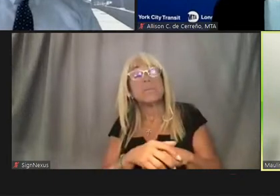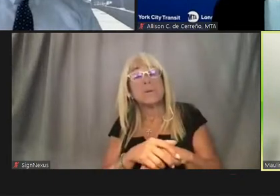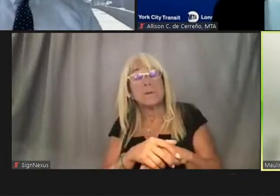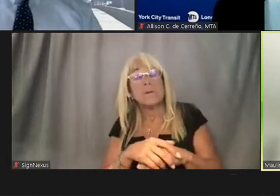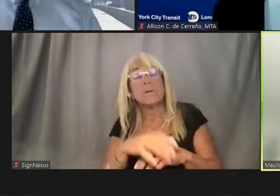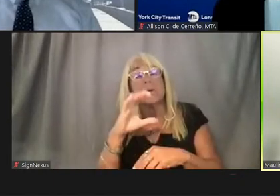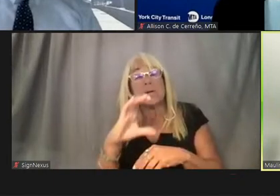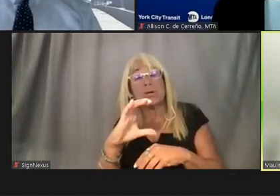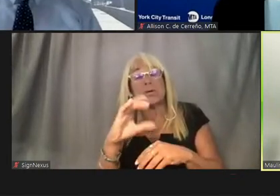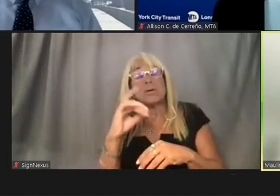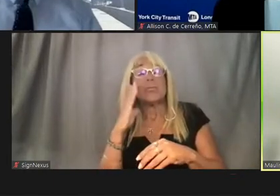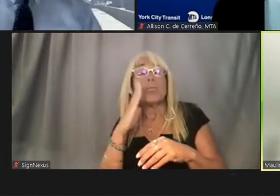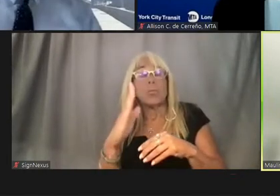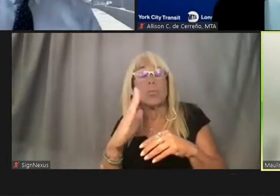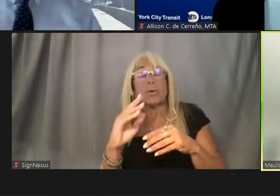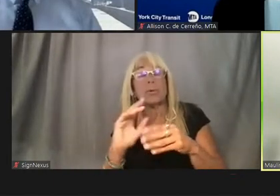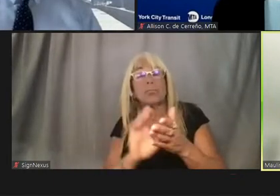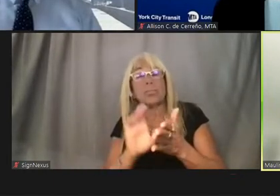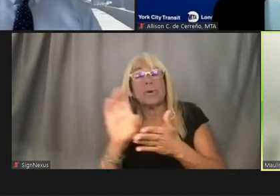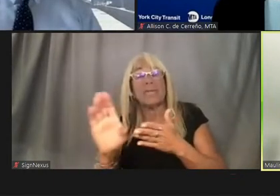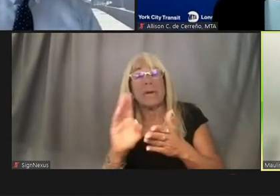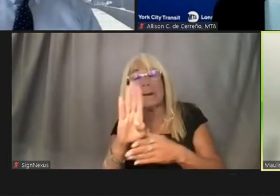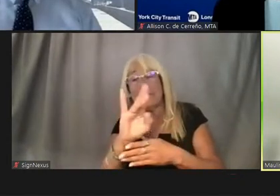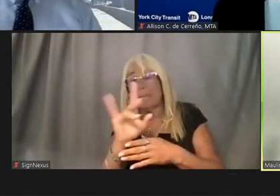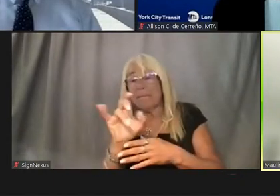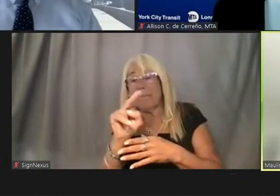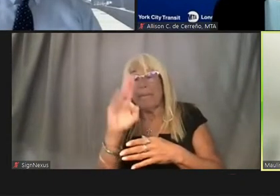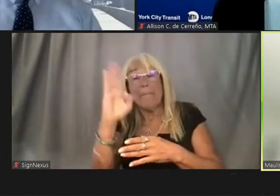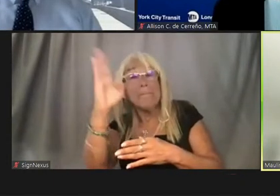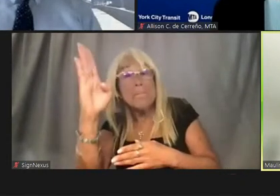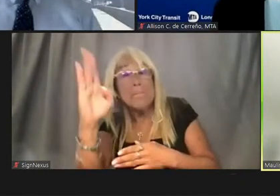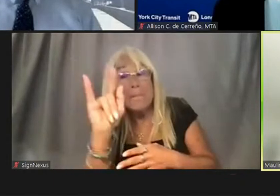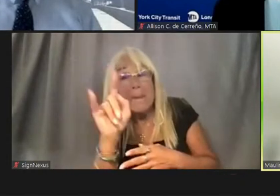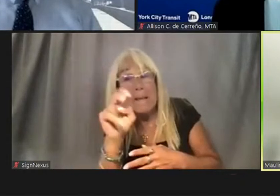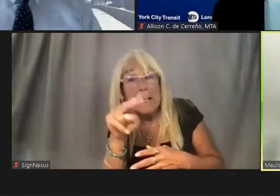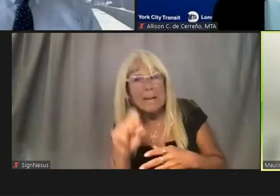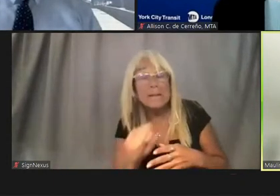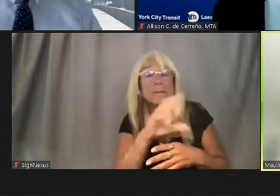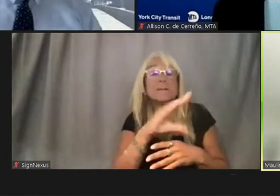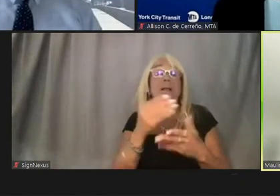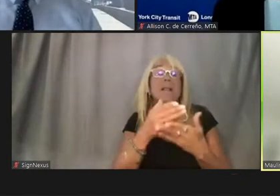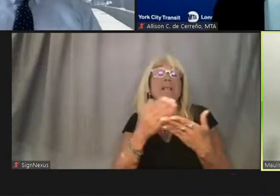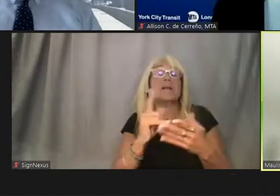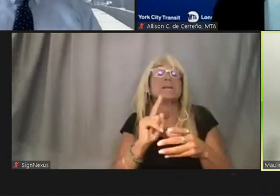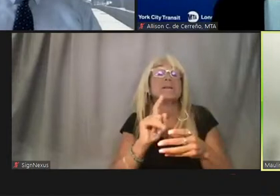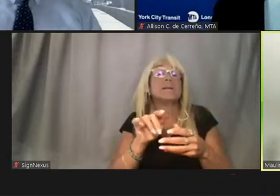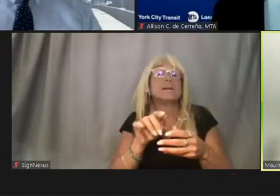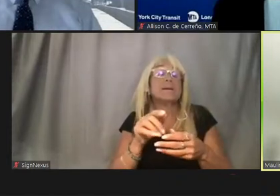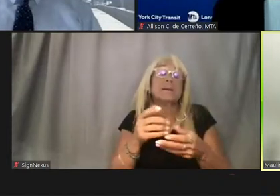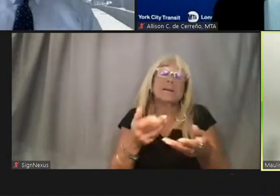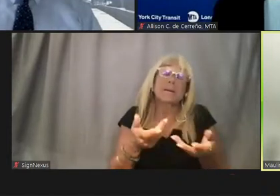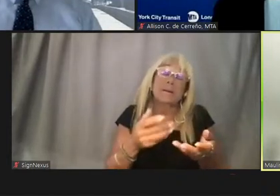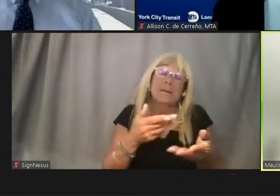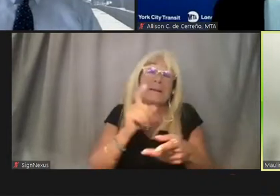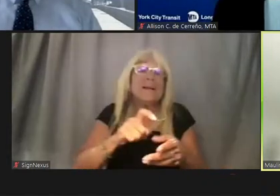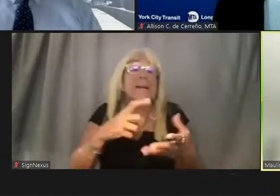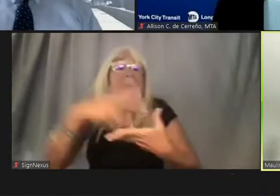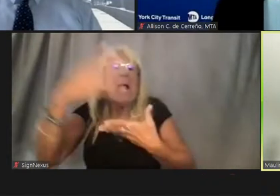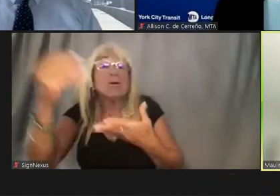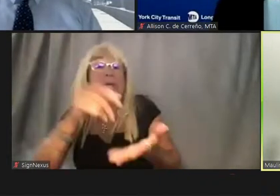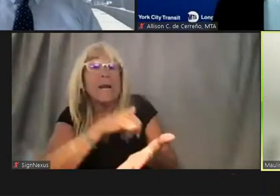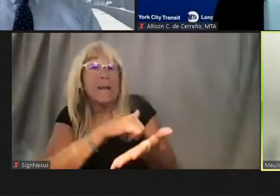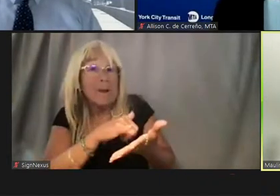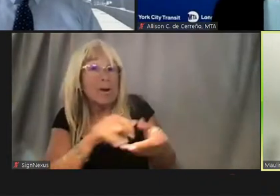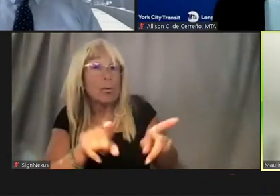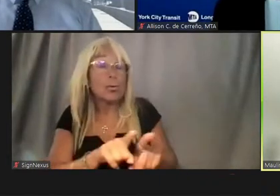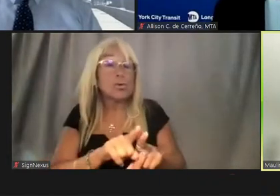projects that will expand access and accessibility things that are especially needed outside of Manhattan the second reason I support this